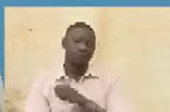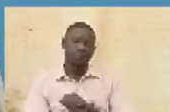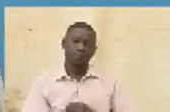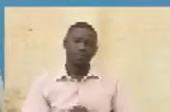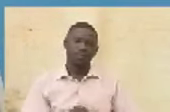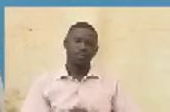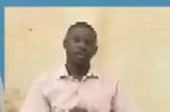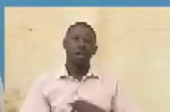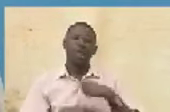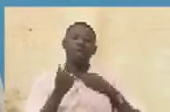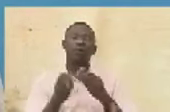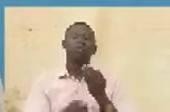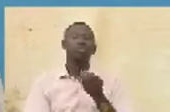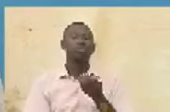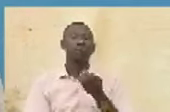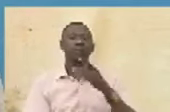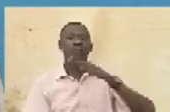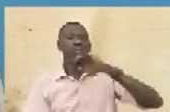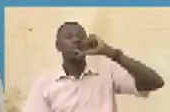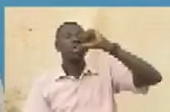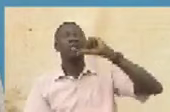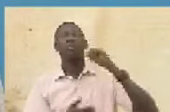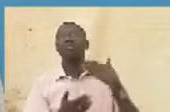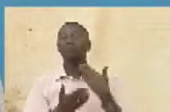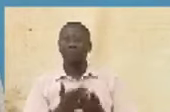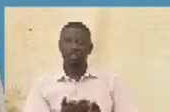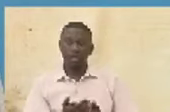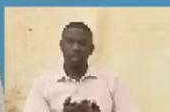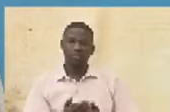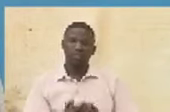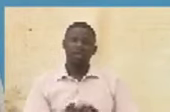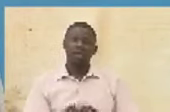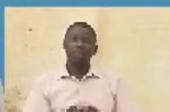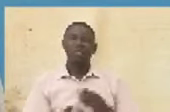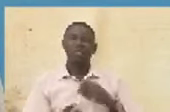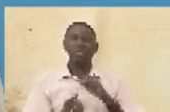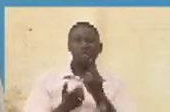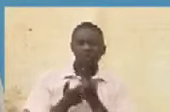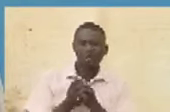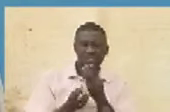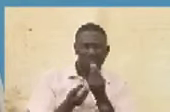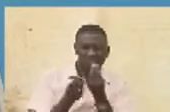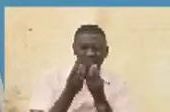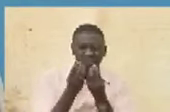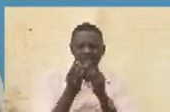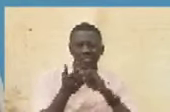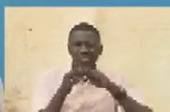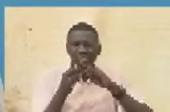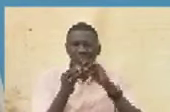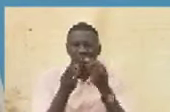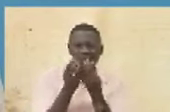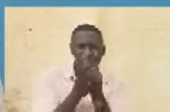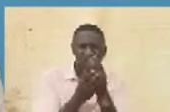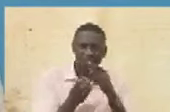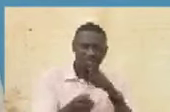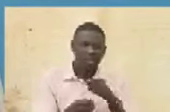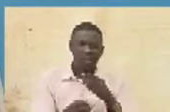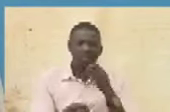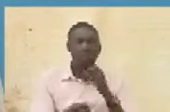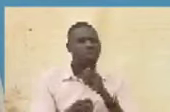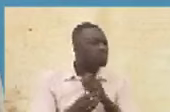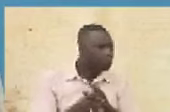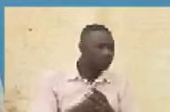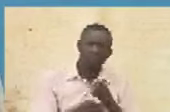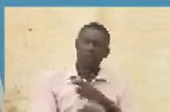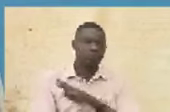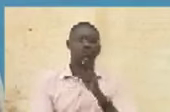After drinking that. Hani nyampo mi bakono ni ko babondi le ko hani ya ika nyimele. Even the leftovers in the cup. Ya if you want to throw it away, he